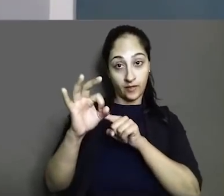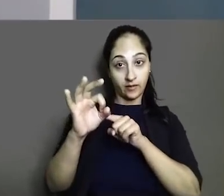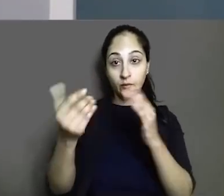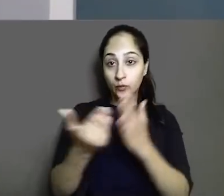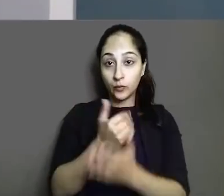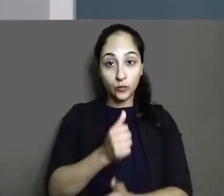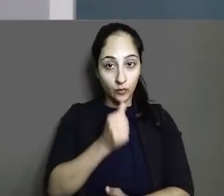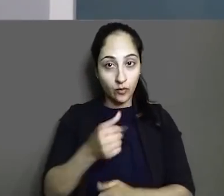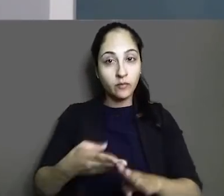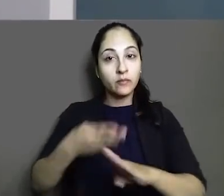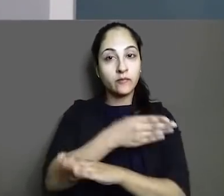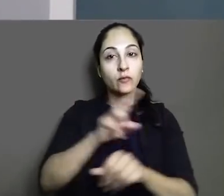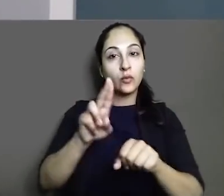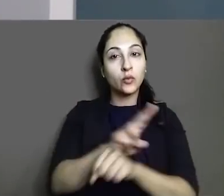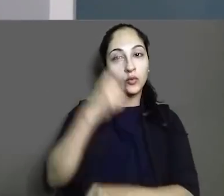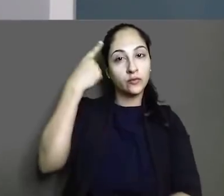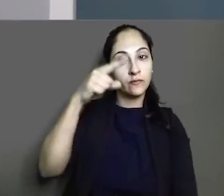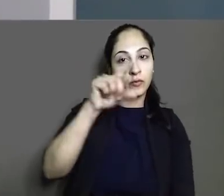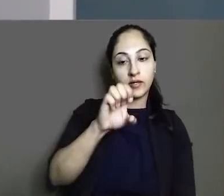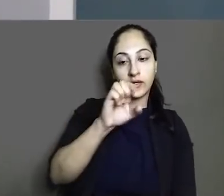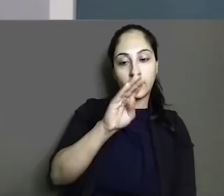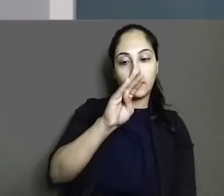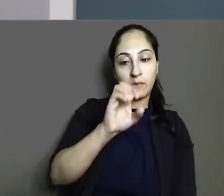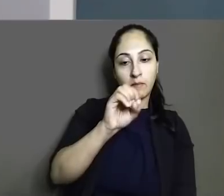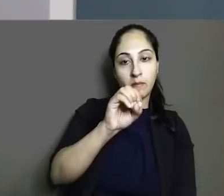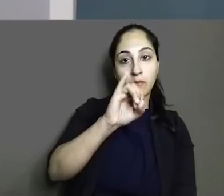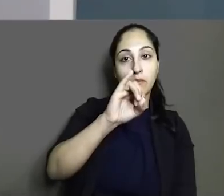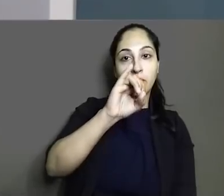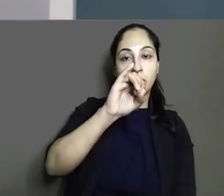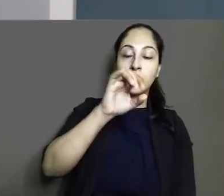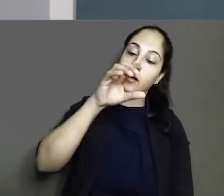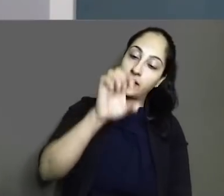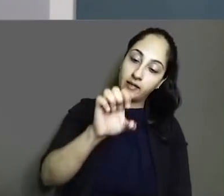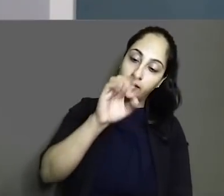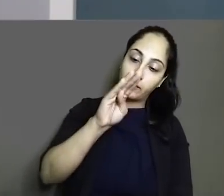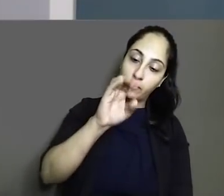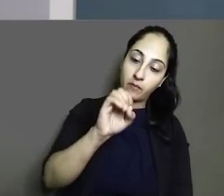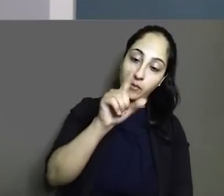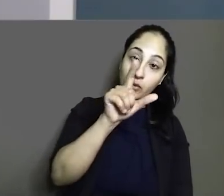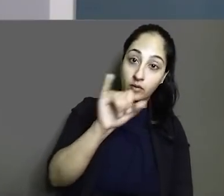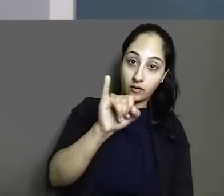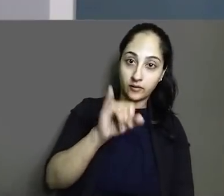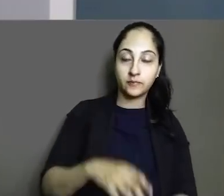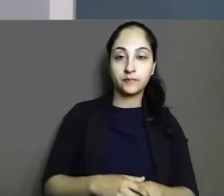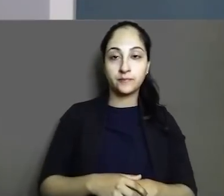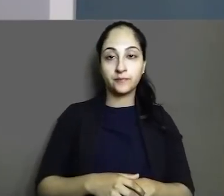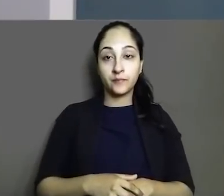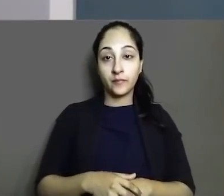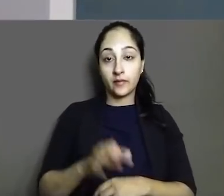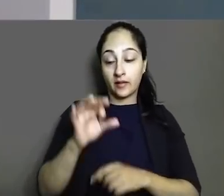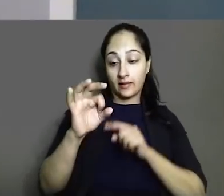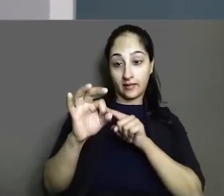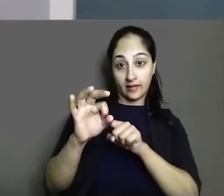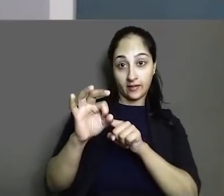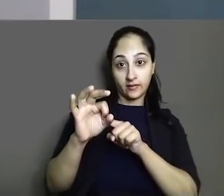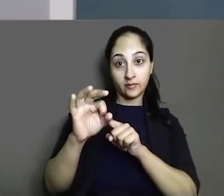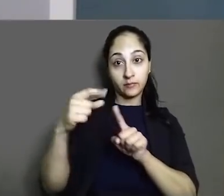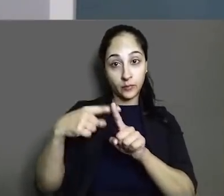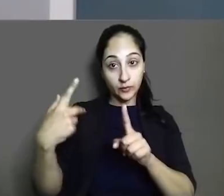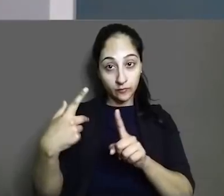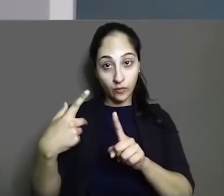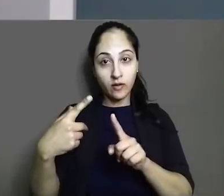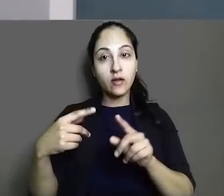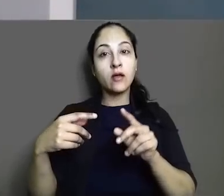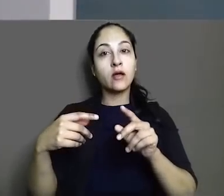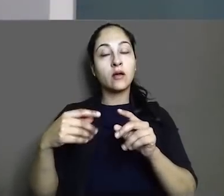62%. And the level of protection in adults 65 and older is still uncertain. So the mRNA may be better for those who are